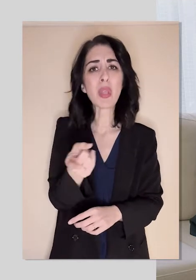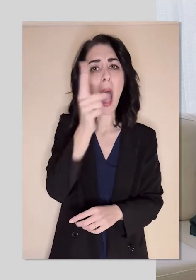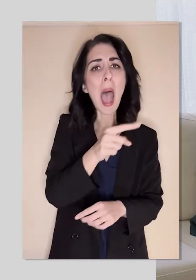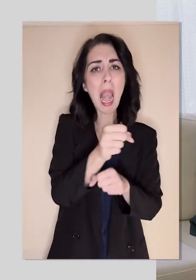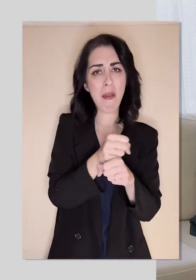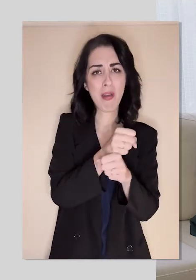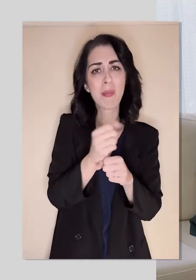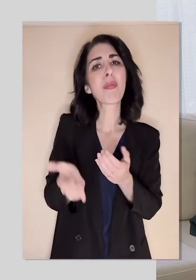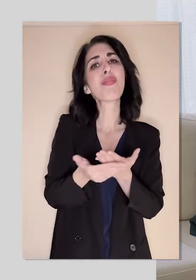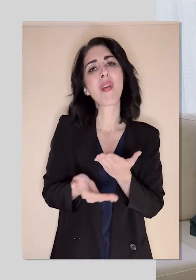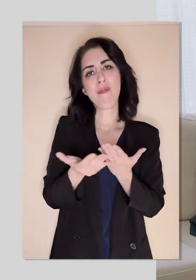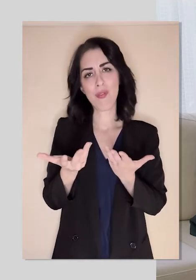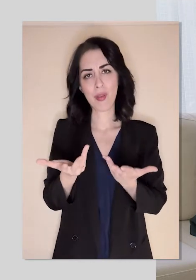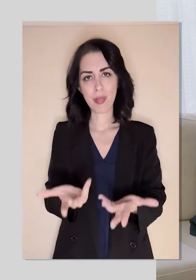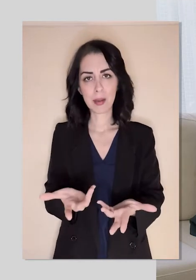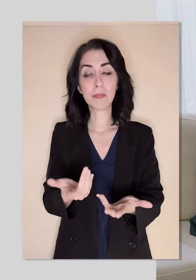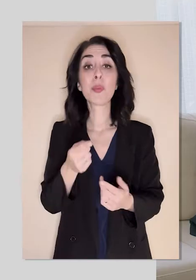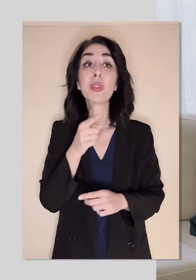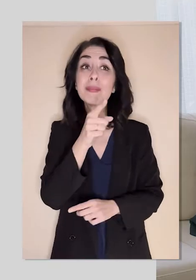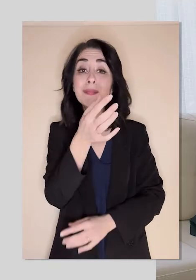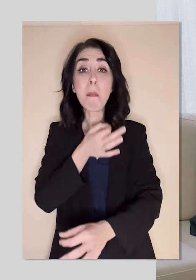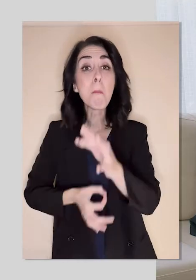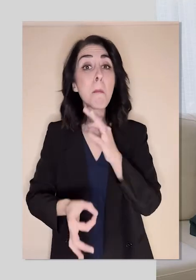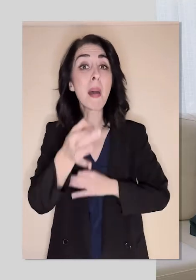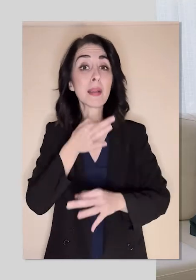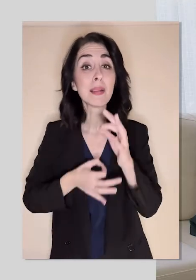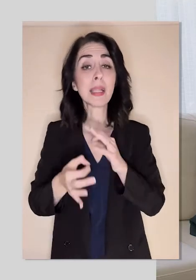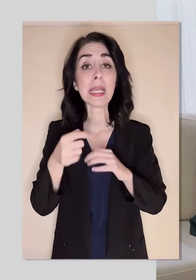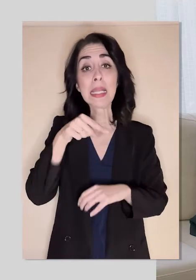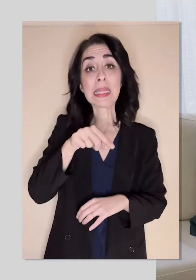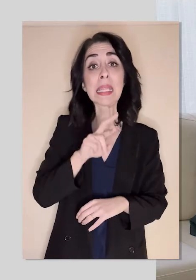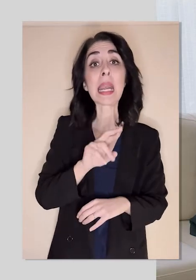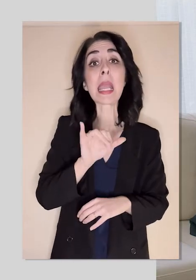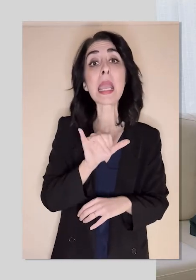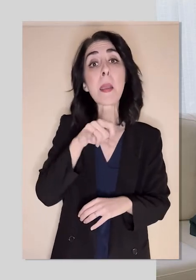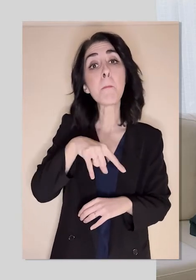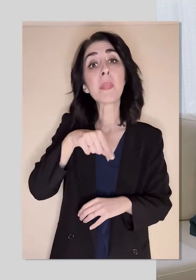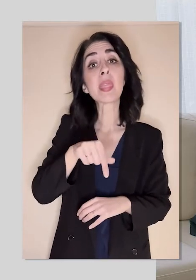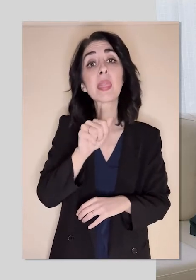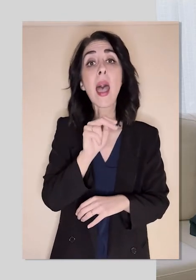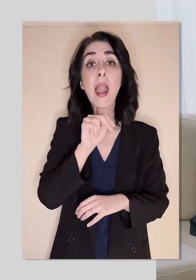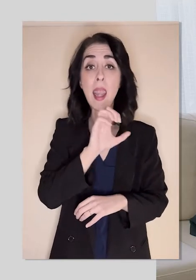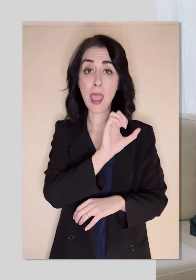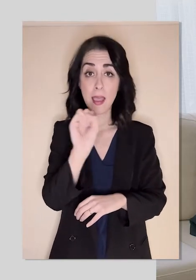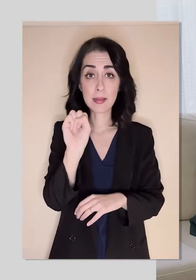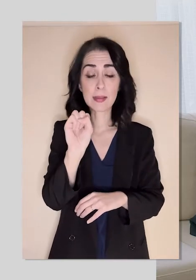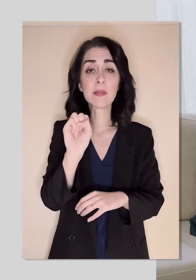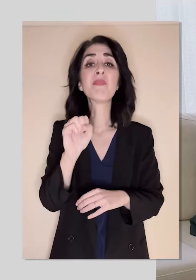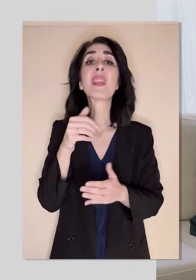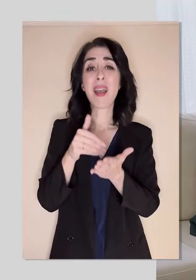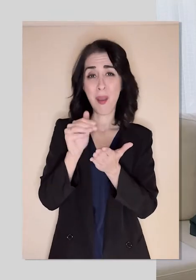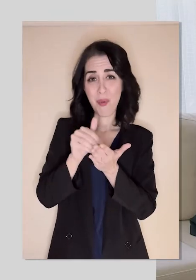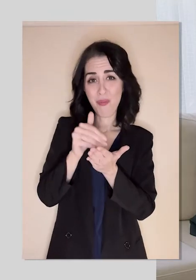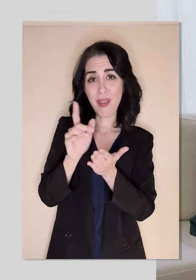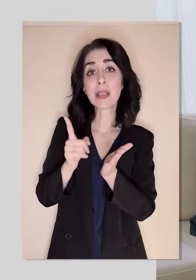triptans in general as medications that should be avoided, or you think it's like, in most cases,